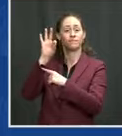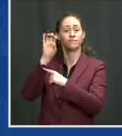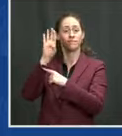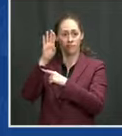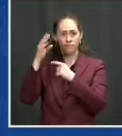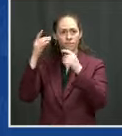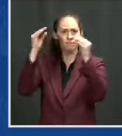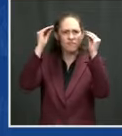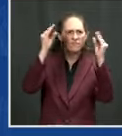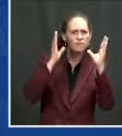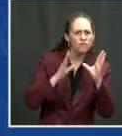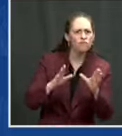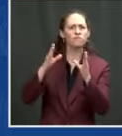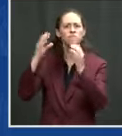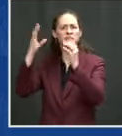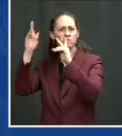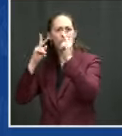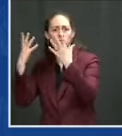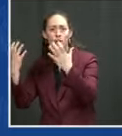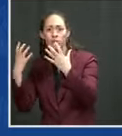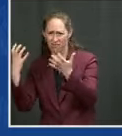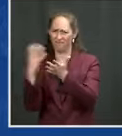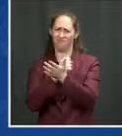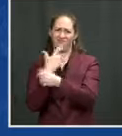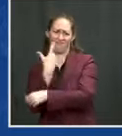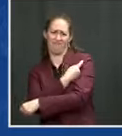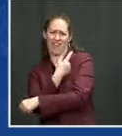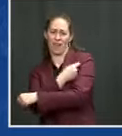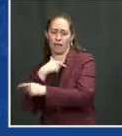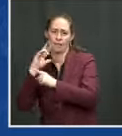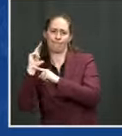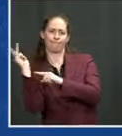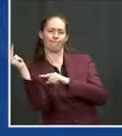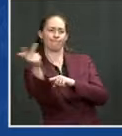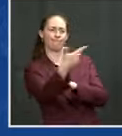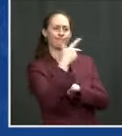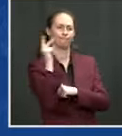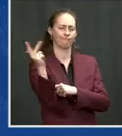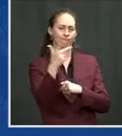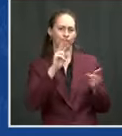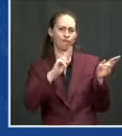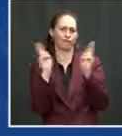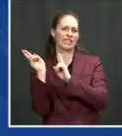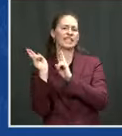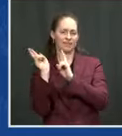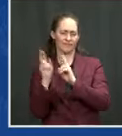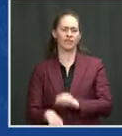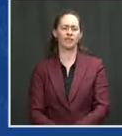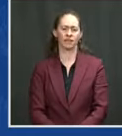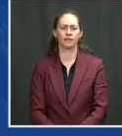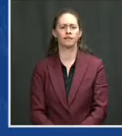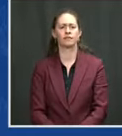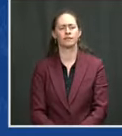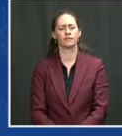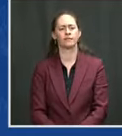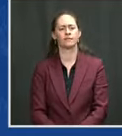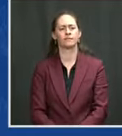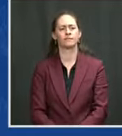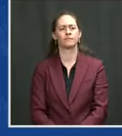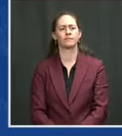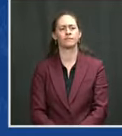close to them. In some cases, it was directly into their school. That enabled us to open up virtually every single school on